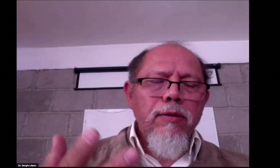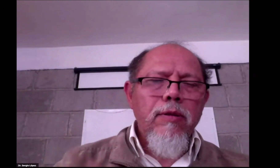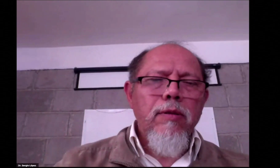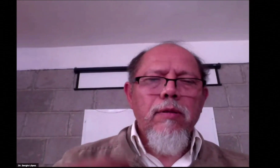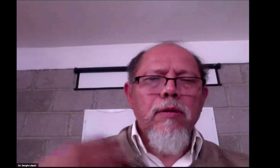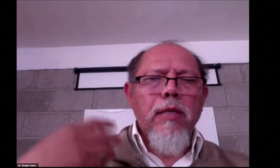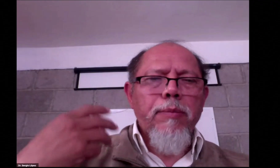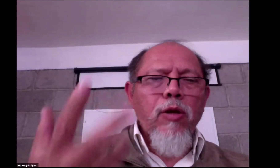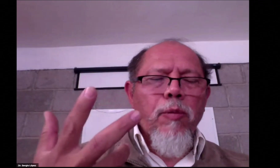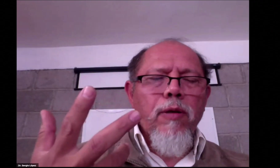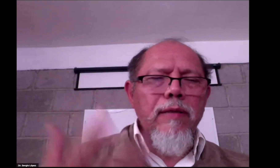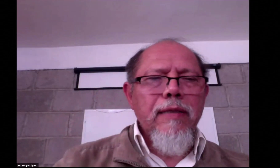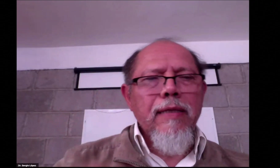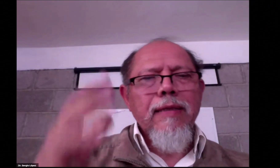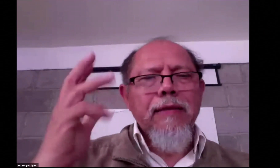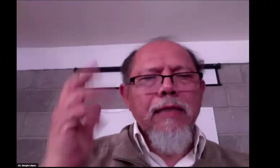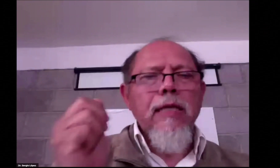physically.